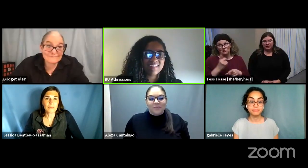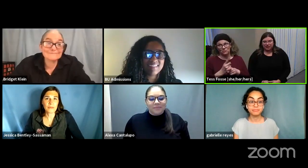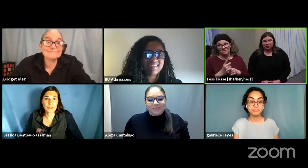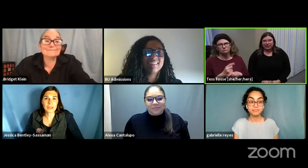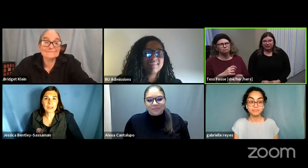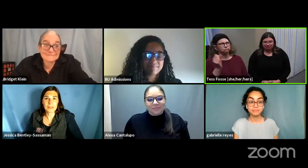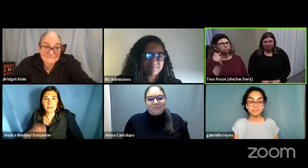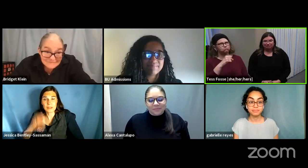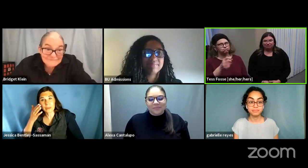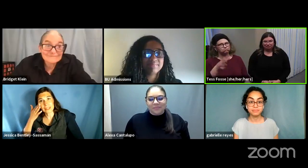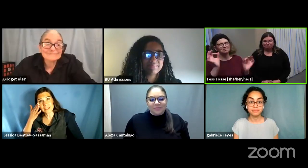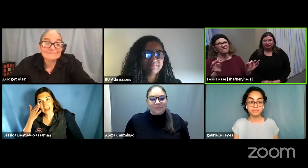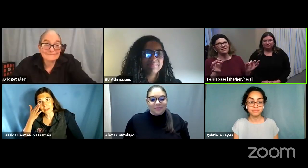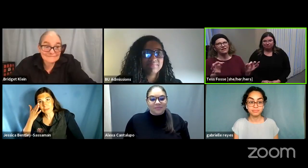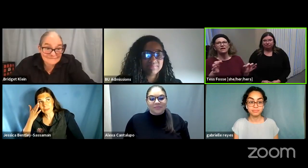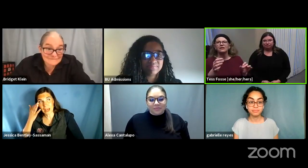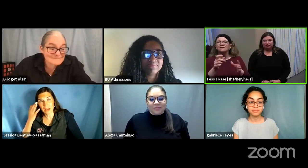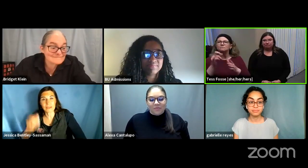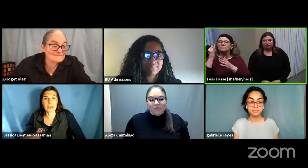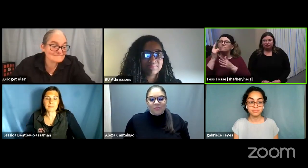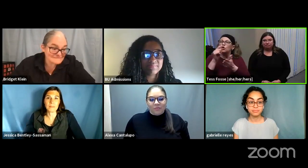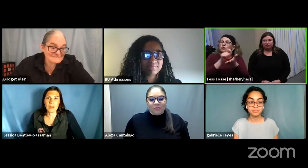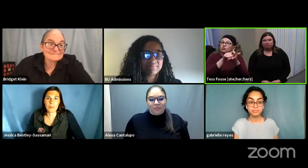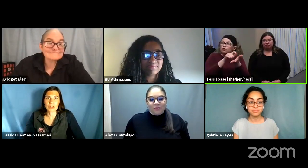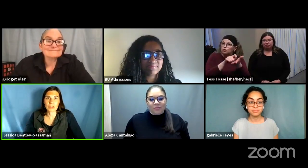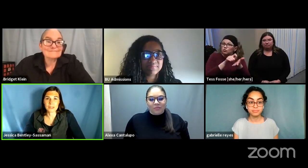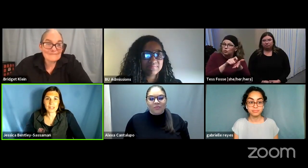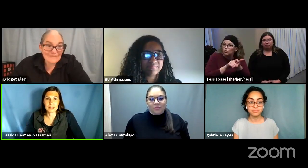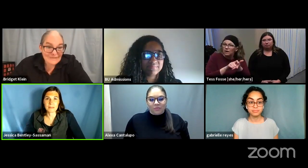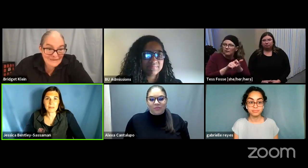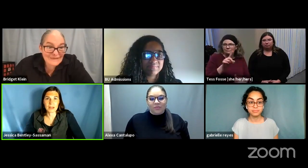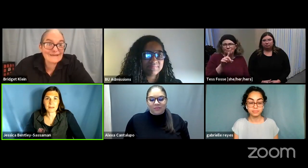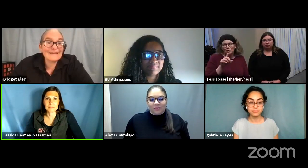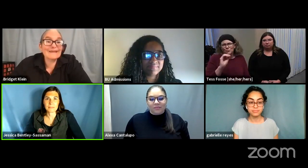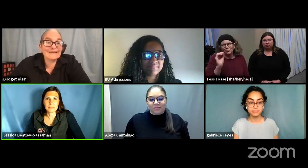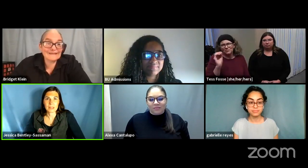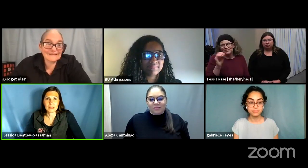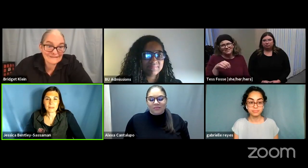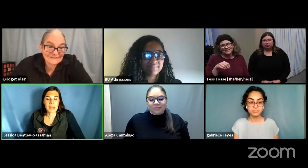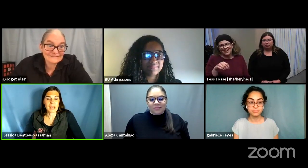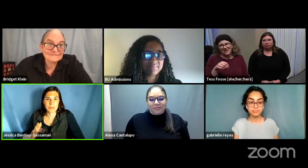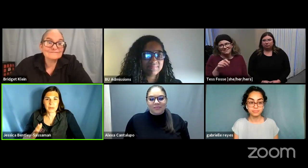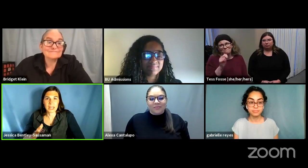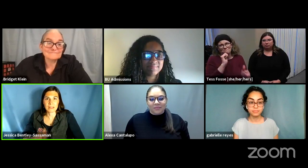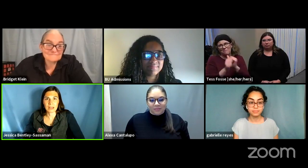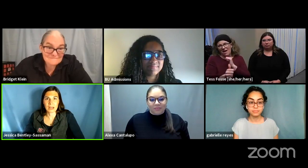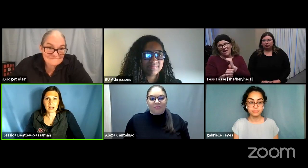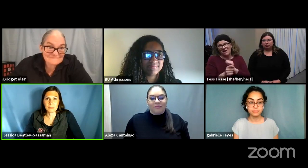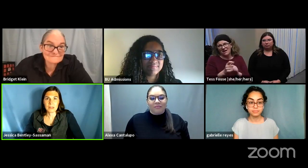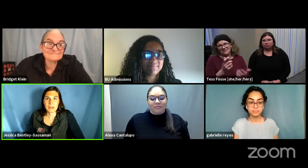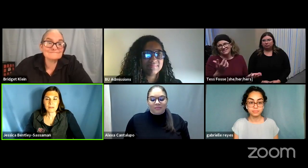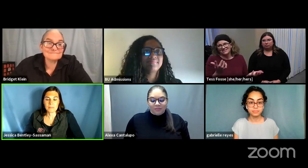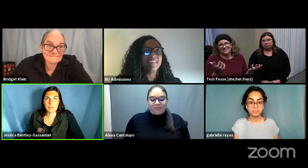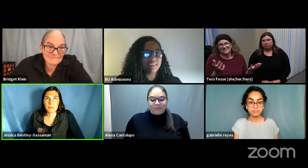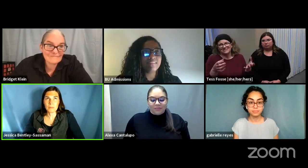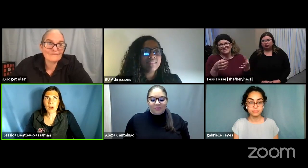Absolutely. Absolutely. For the written test, we have a 100% pass rate